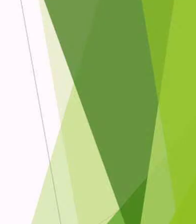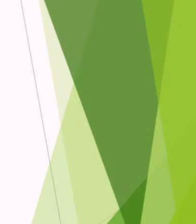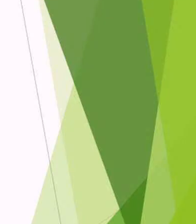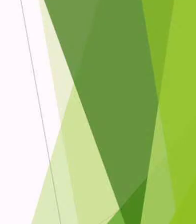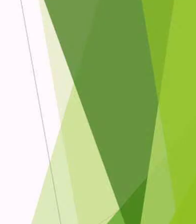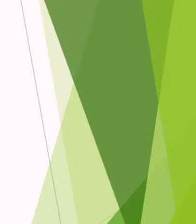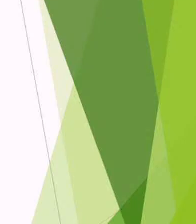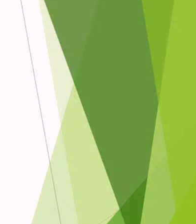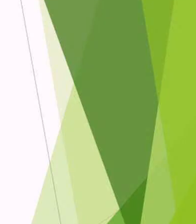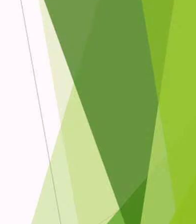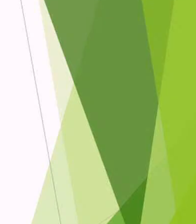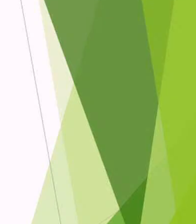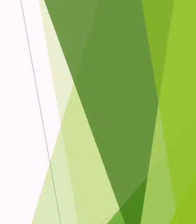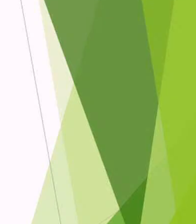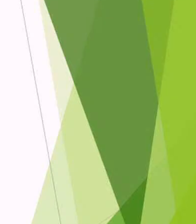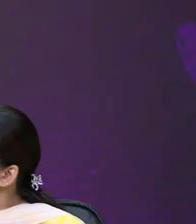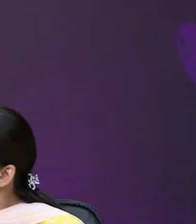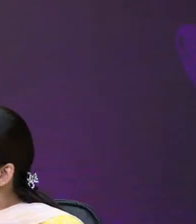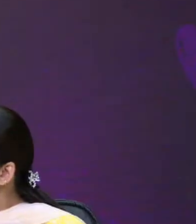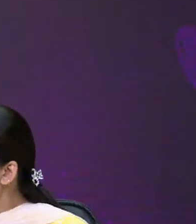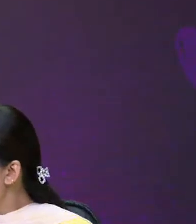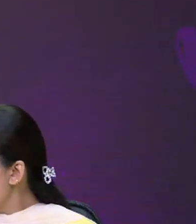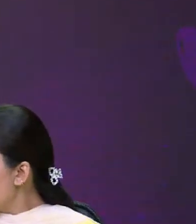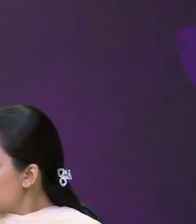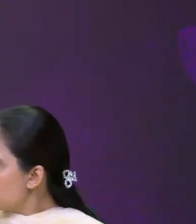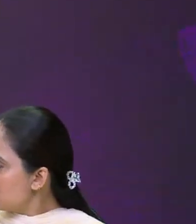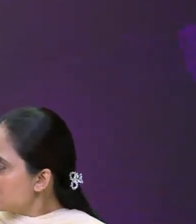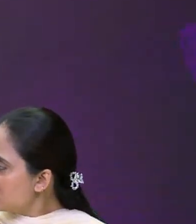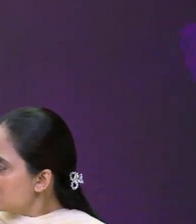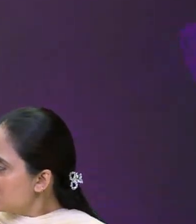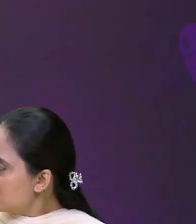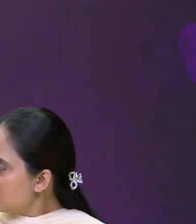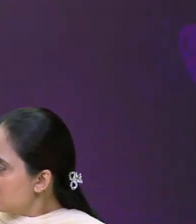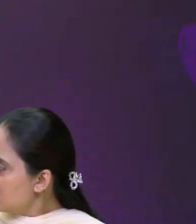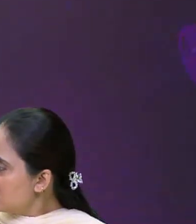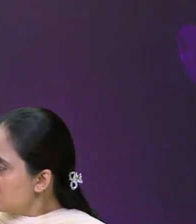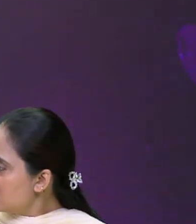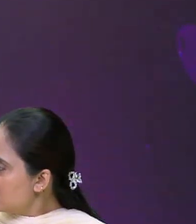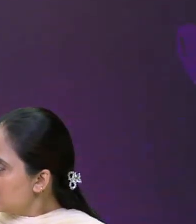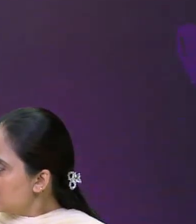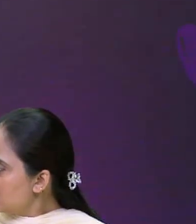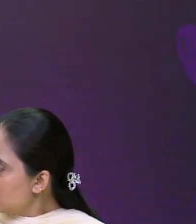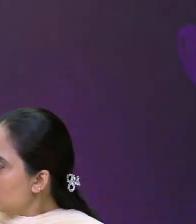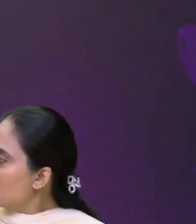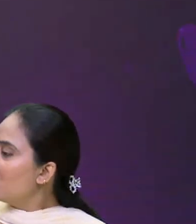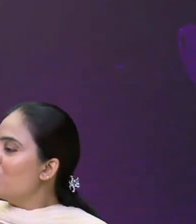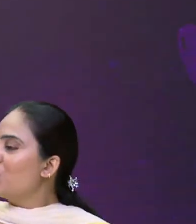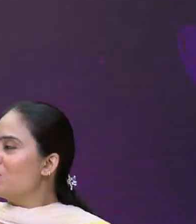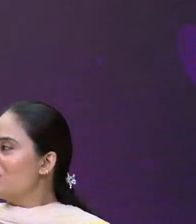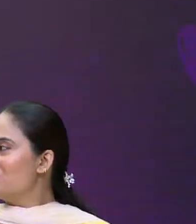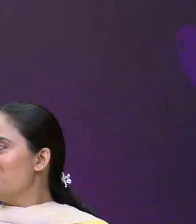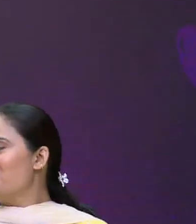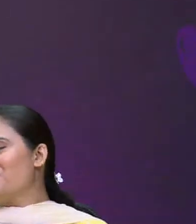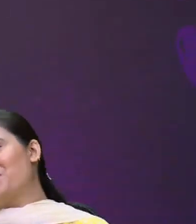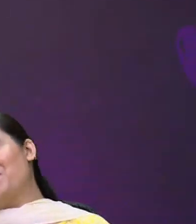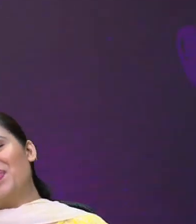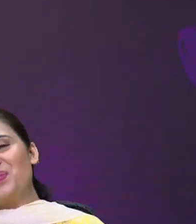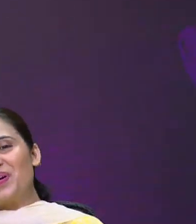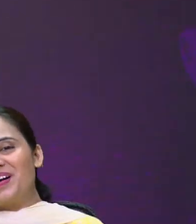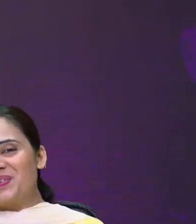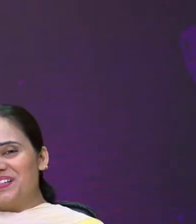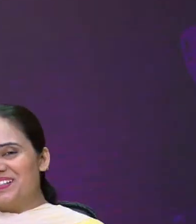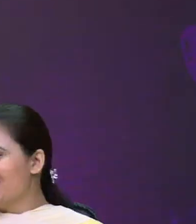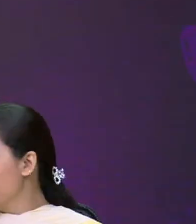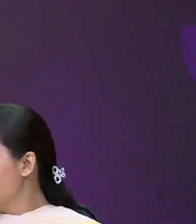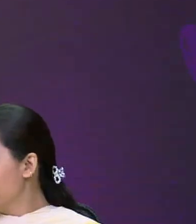differently, mostly cats. But so what is human-like drawings of cats? The cats are playing violin, they're shooting guns,